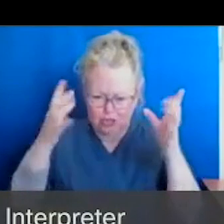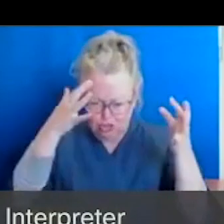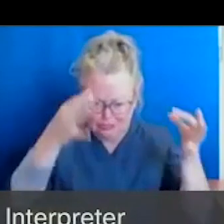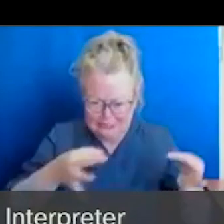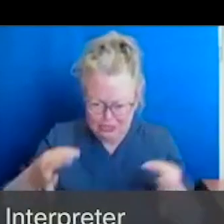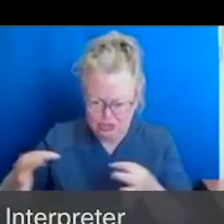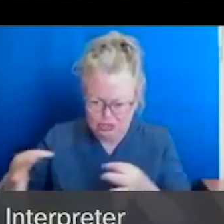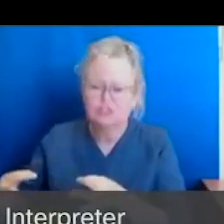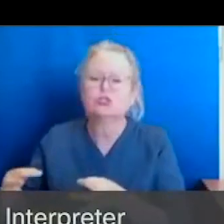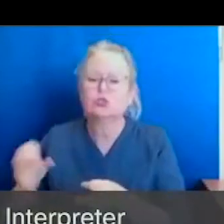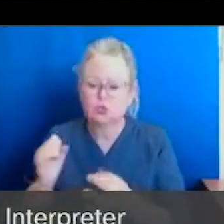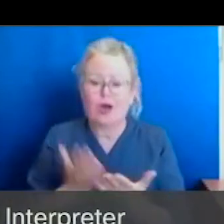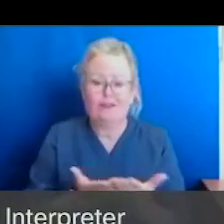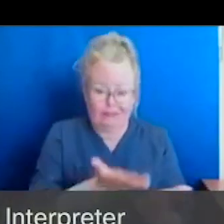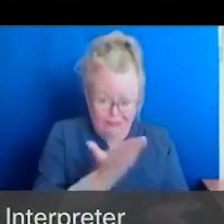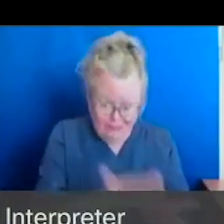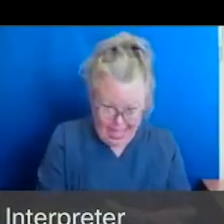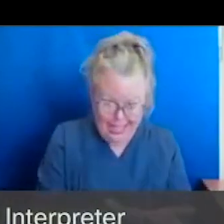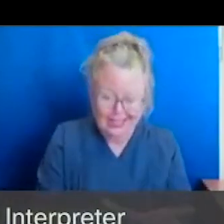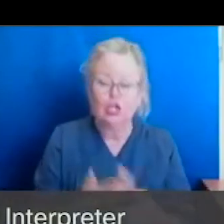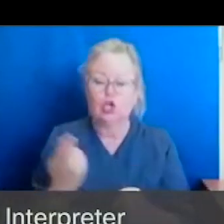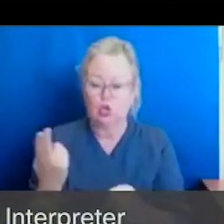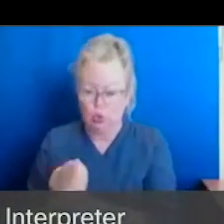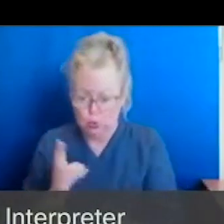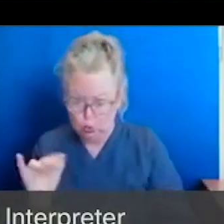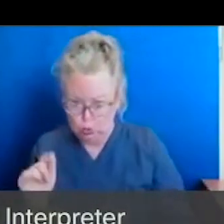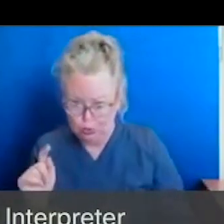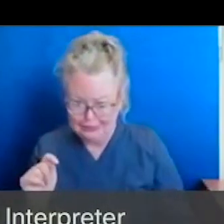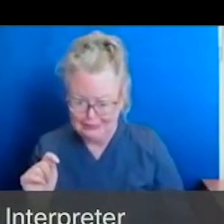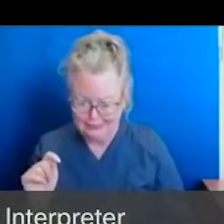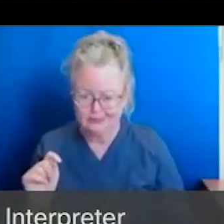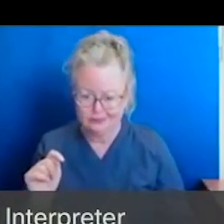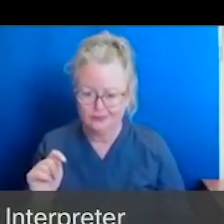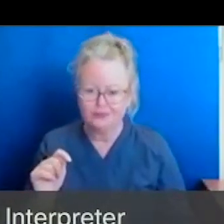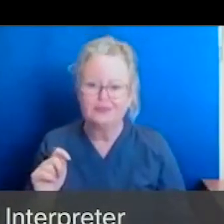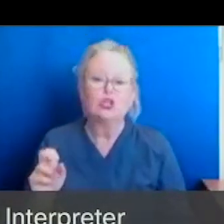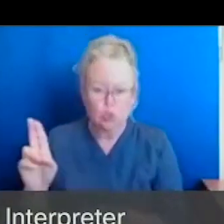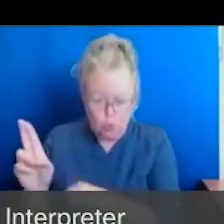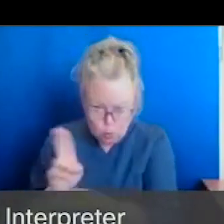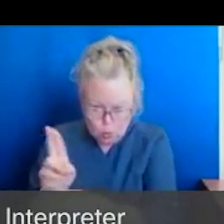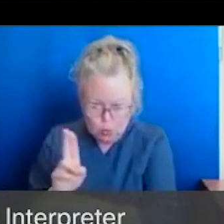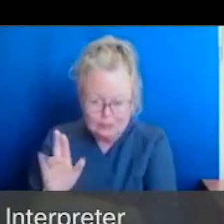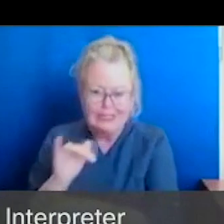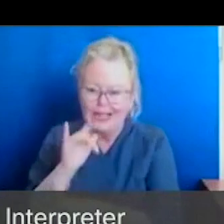very practical implications and be of high use to the SEAs.